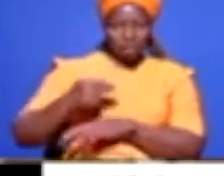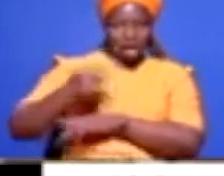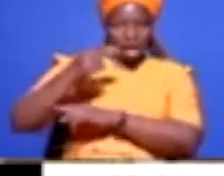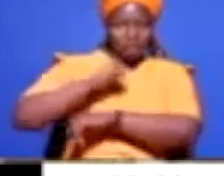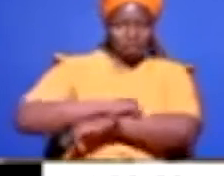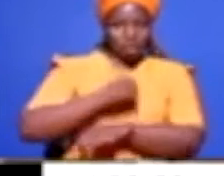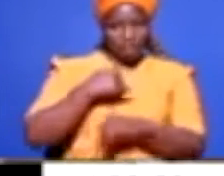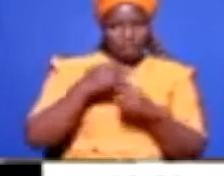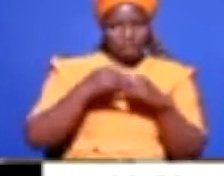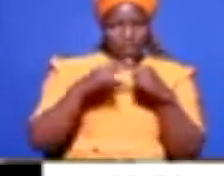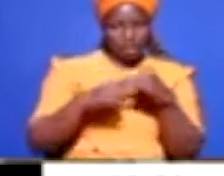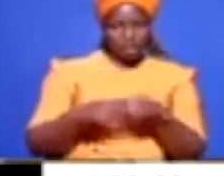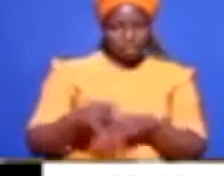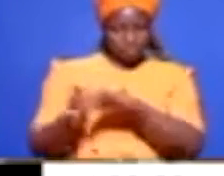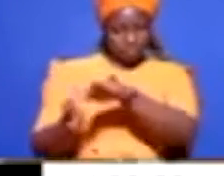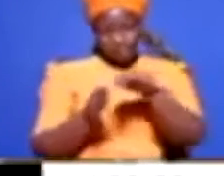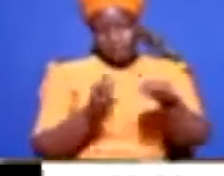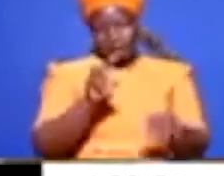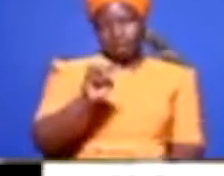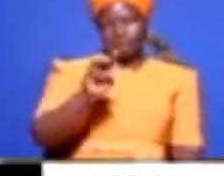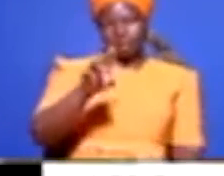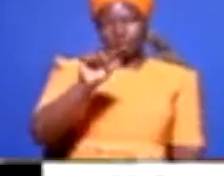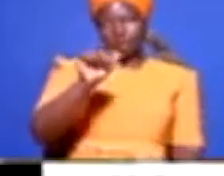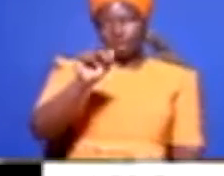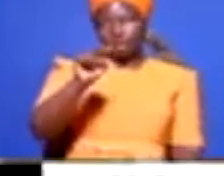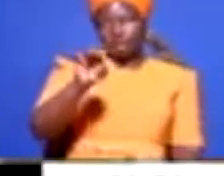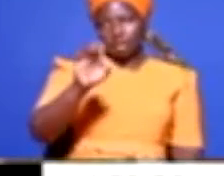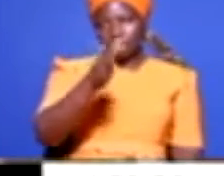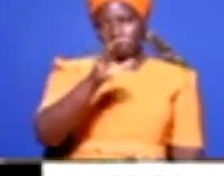Mugane Job Ngatia, Strathmore School.